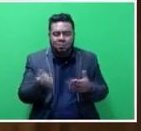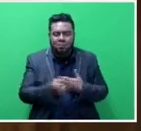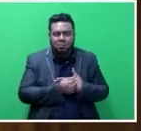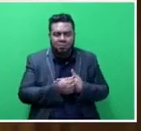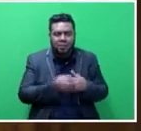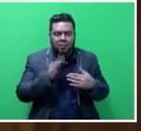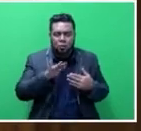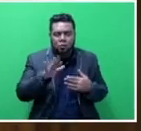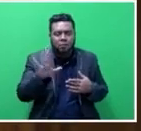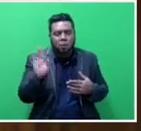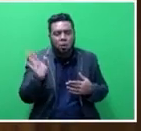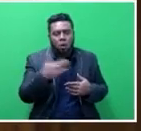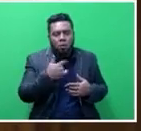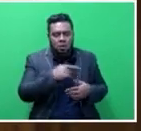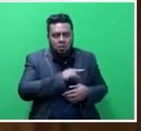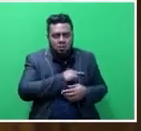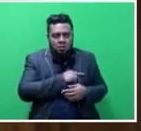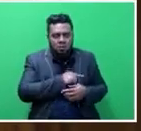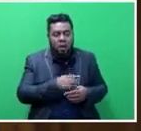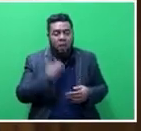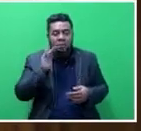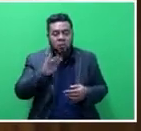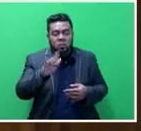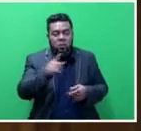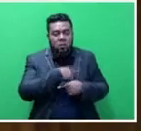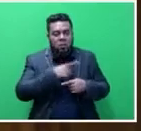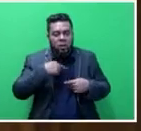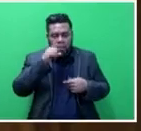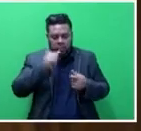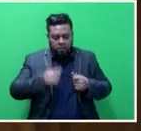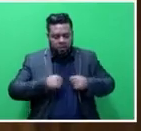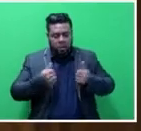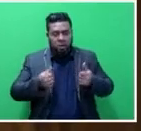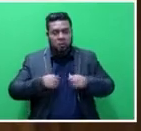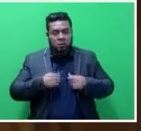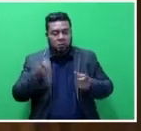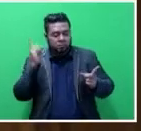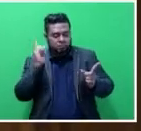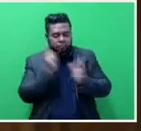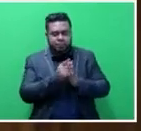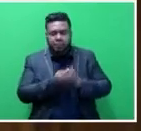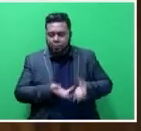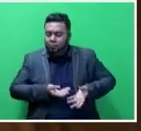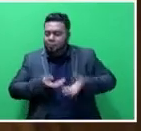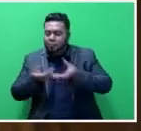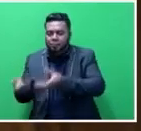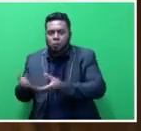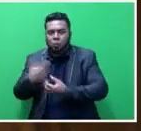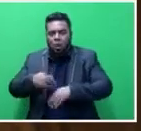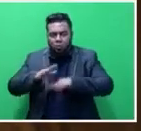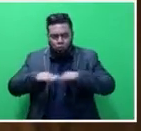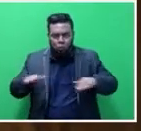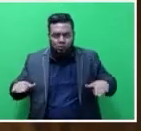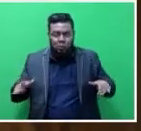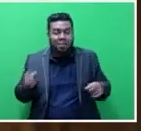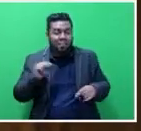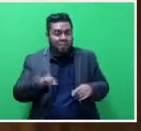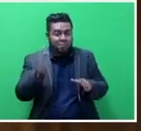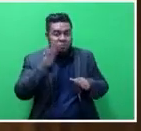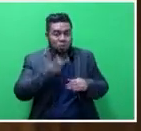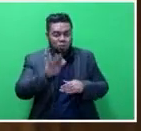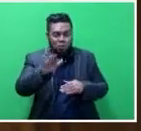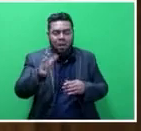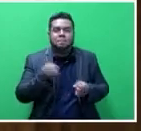future for all of us. A future we can be proud to bequeath to our children. And that future